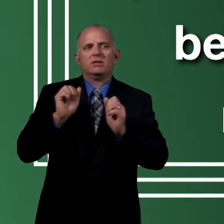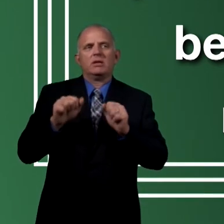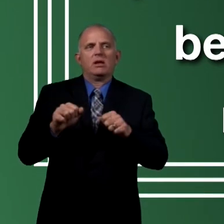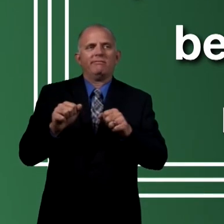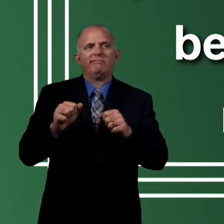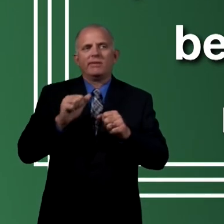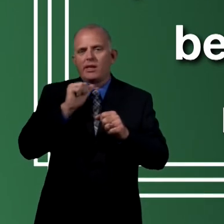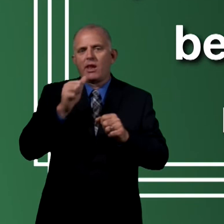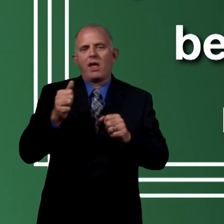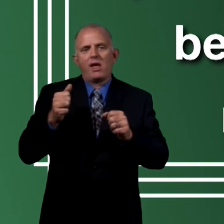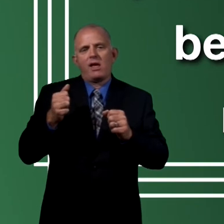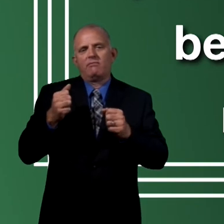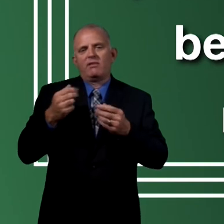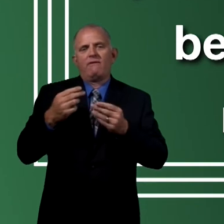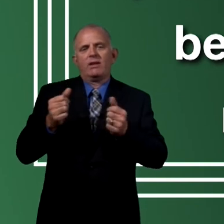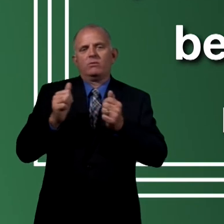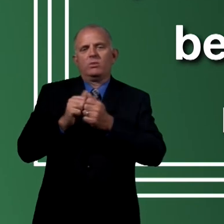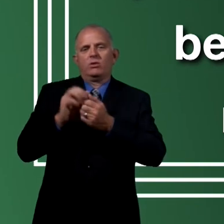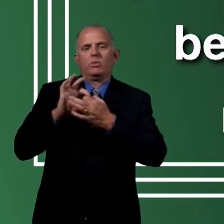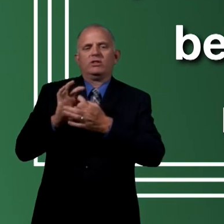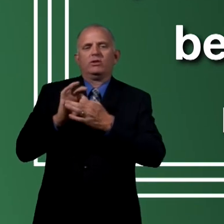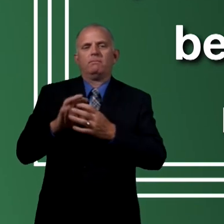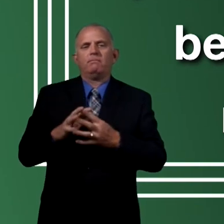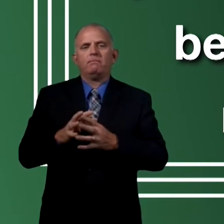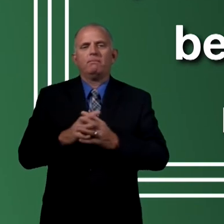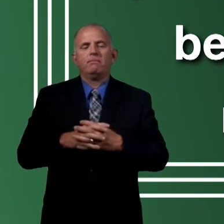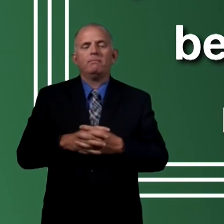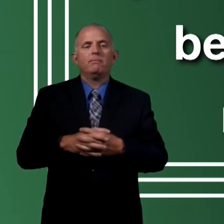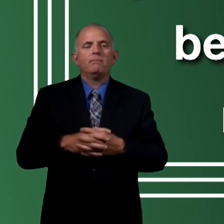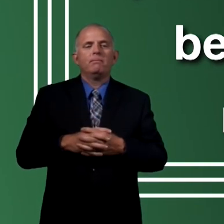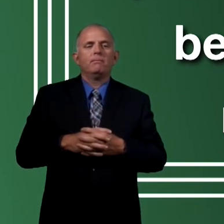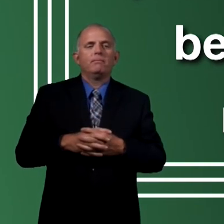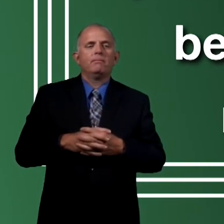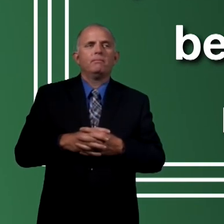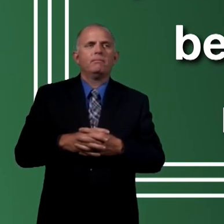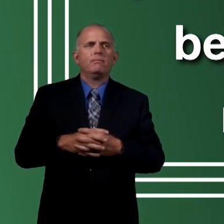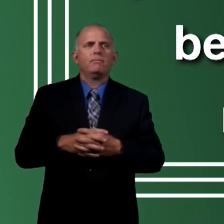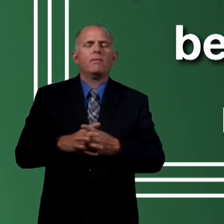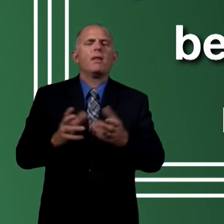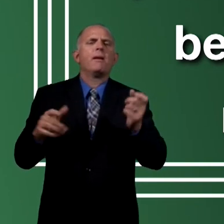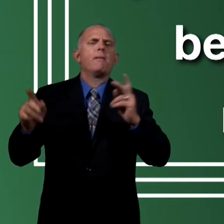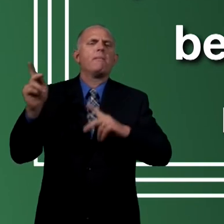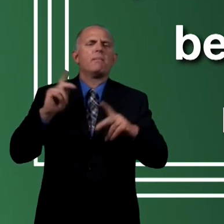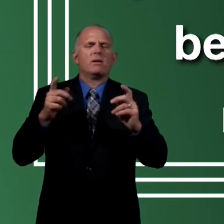I do. You know why? Because I like efficiency. You know what? People are very inefficient.